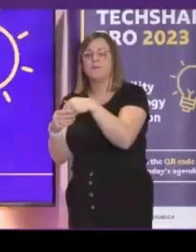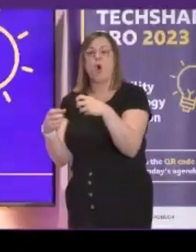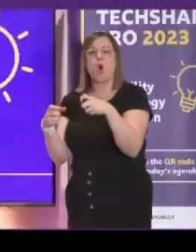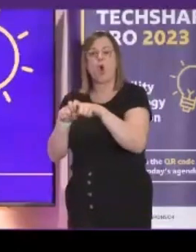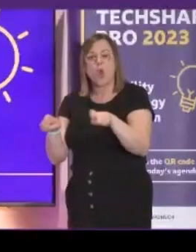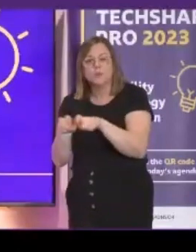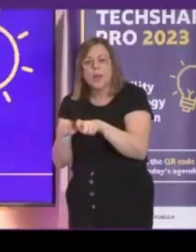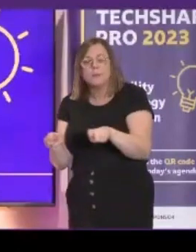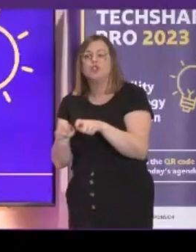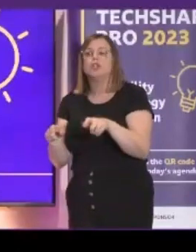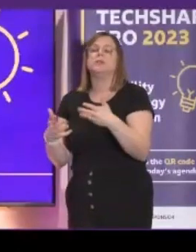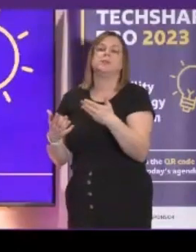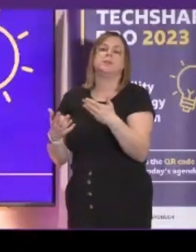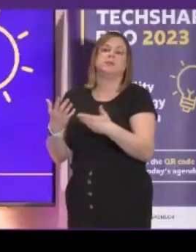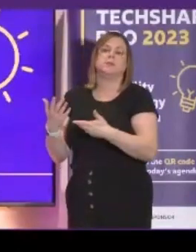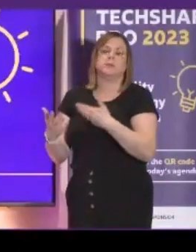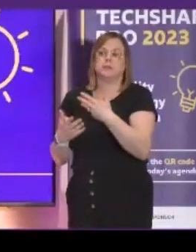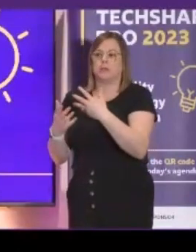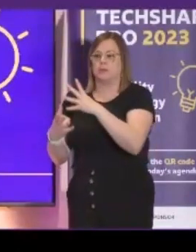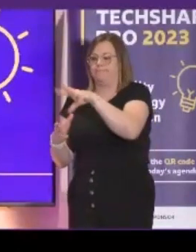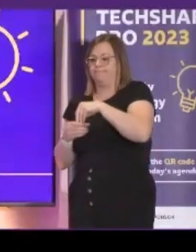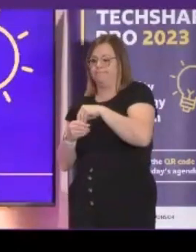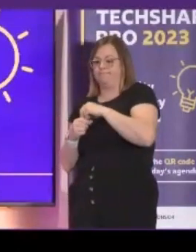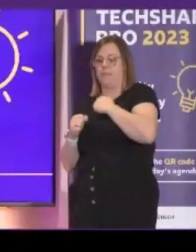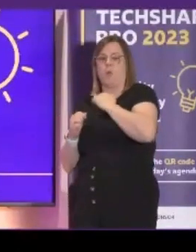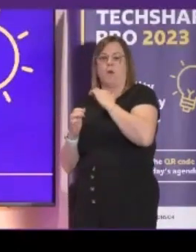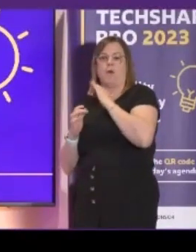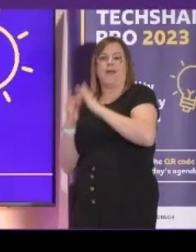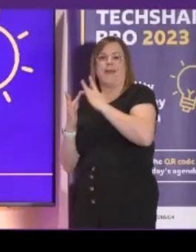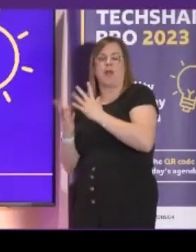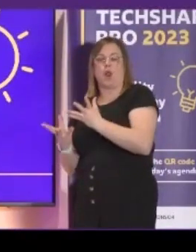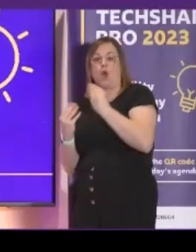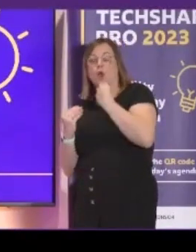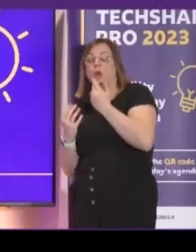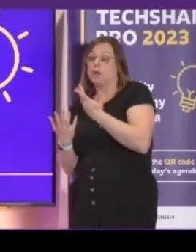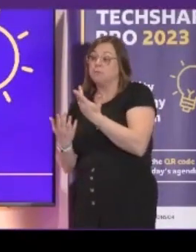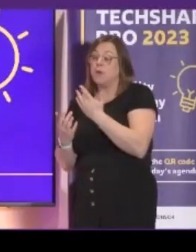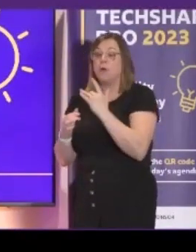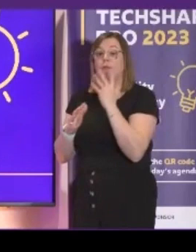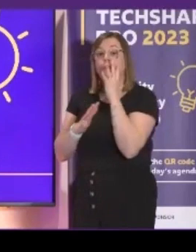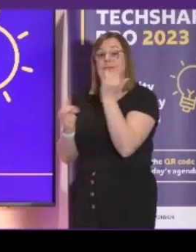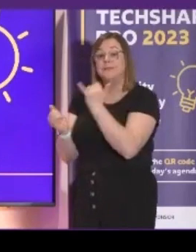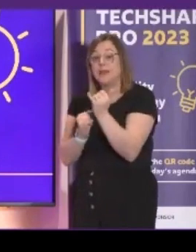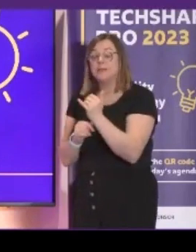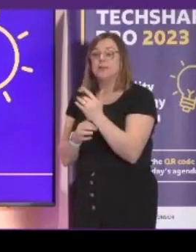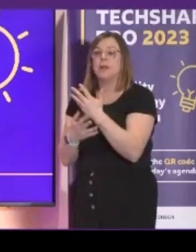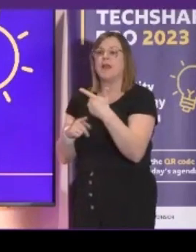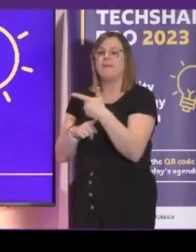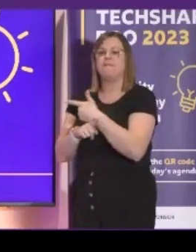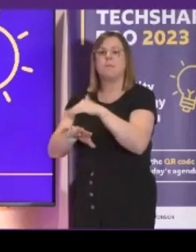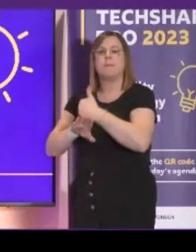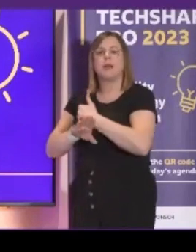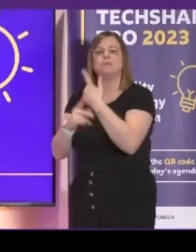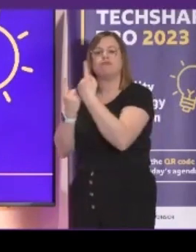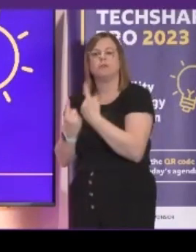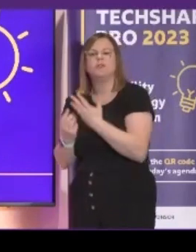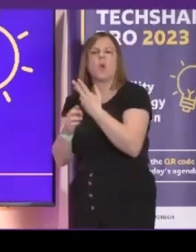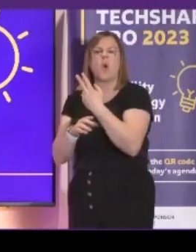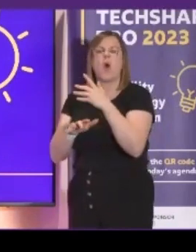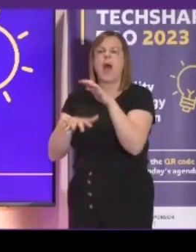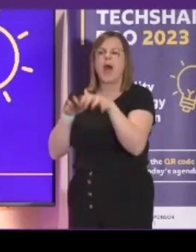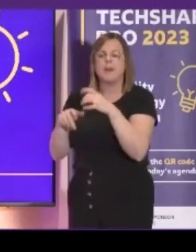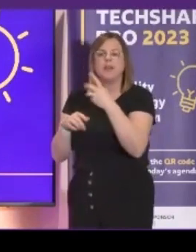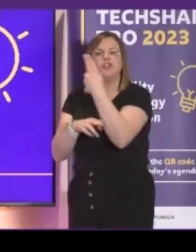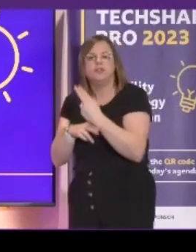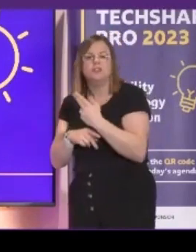captions that get included into our e-learning? Are they testing any kind of film-based products or animations to